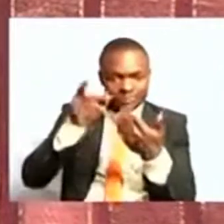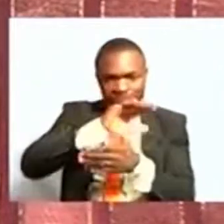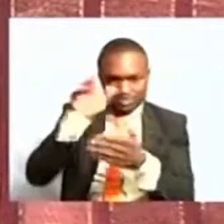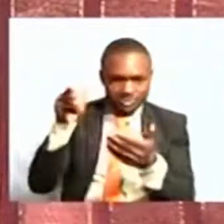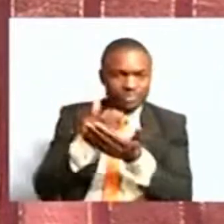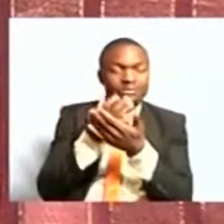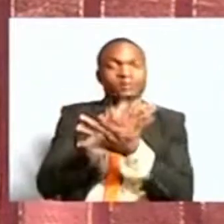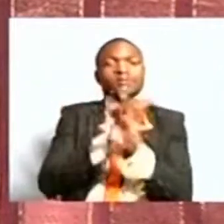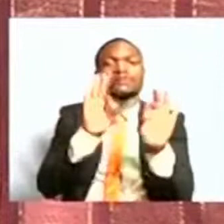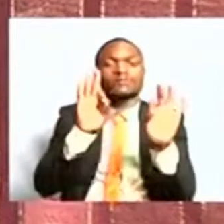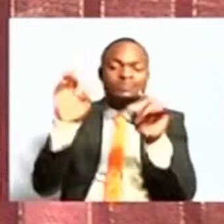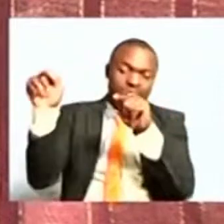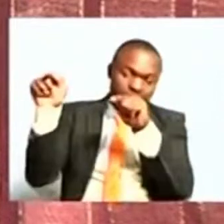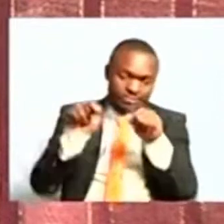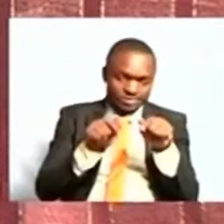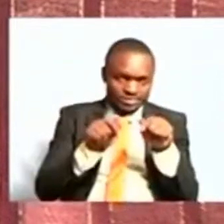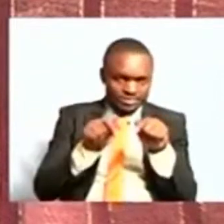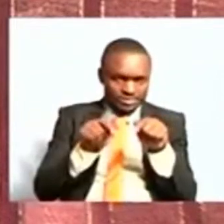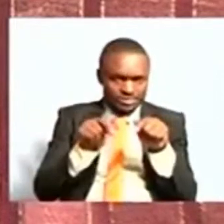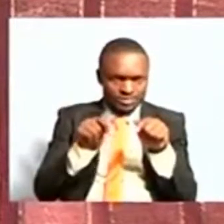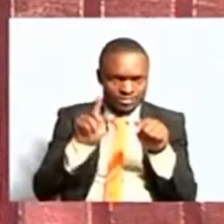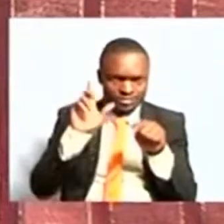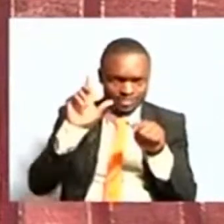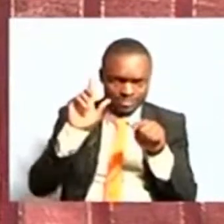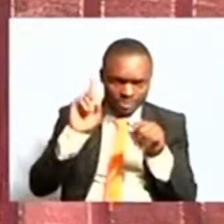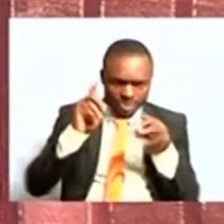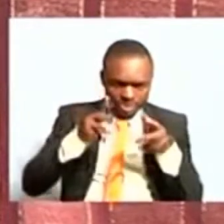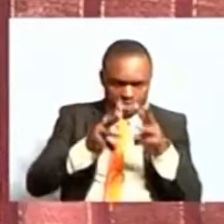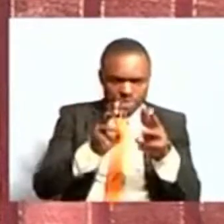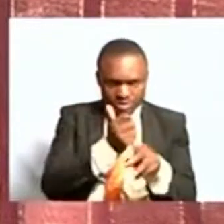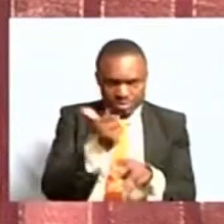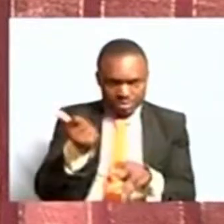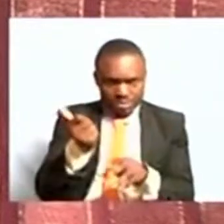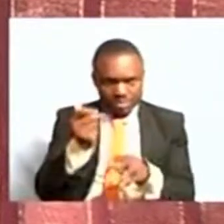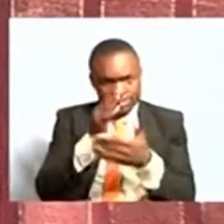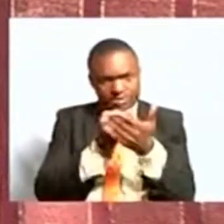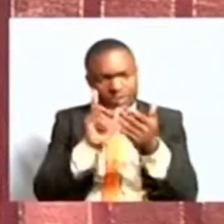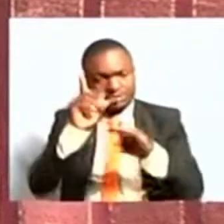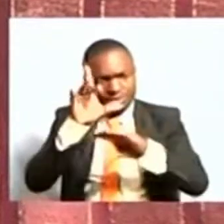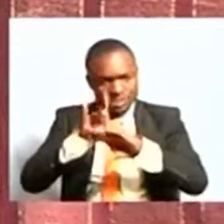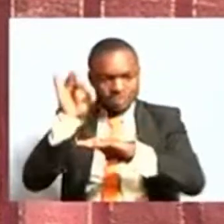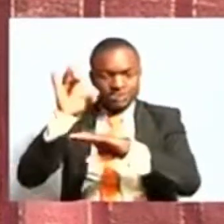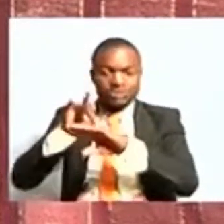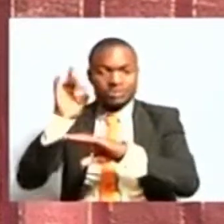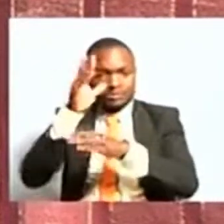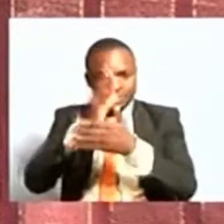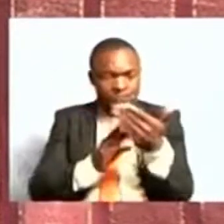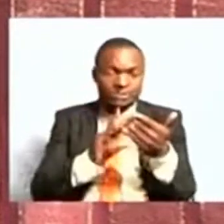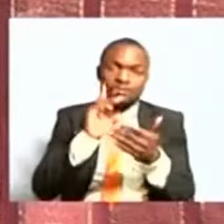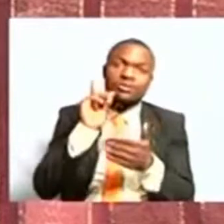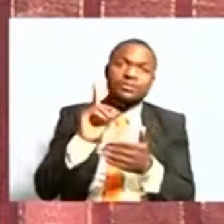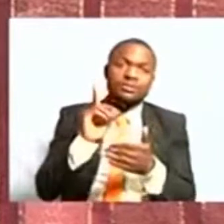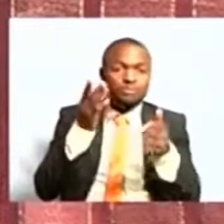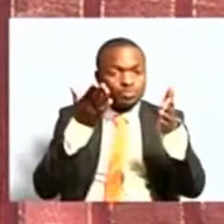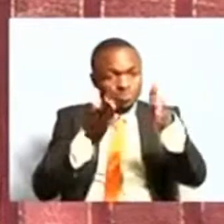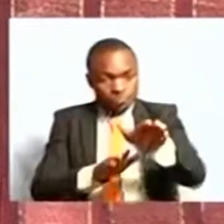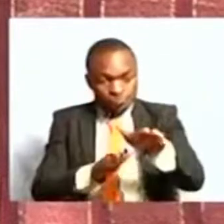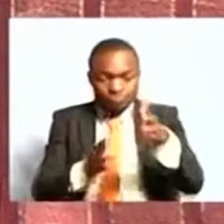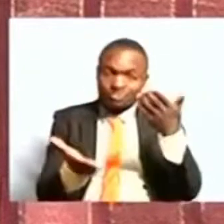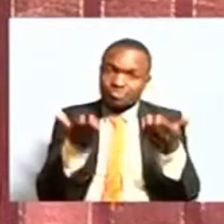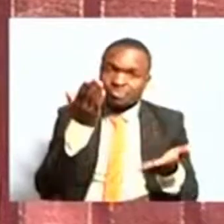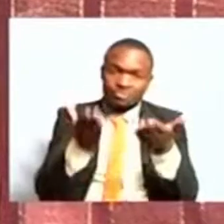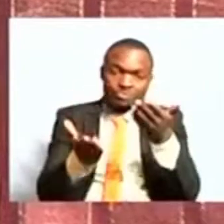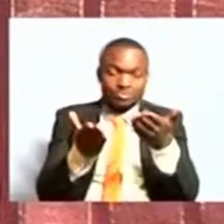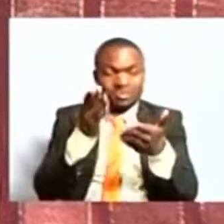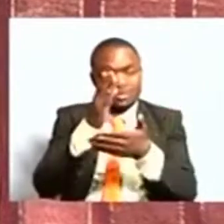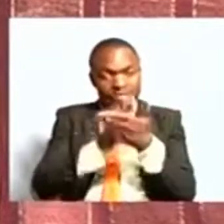attend, because one way or another somebody has been touched by somebody's death or